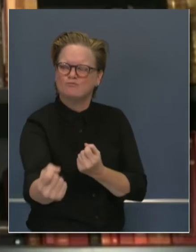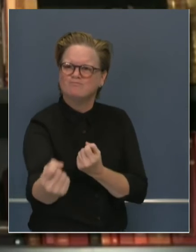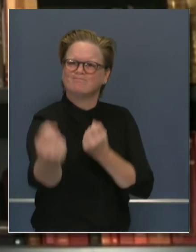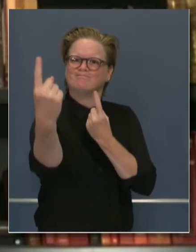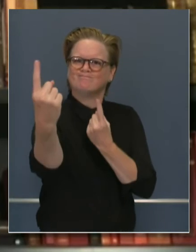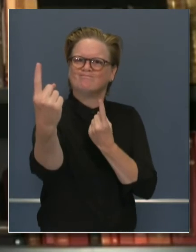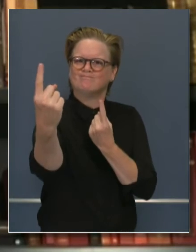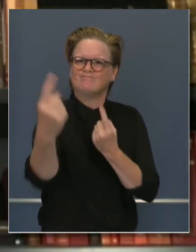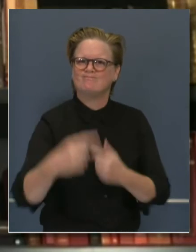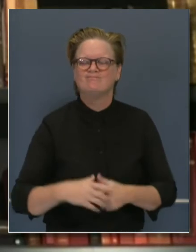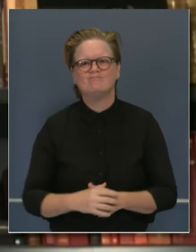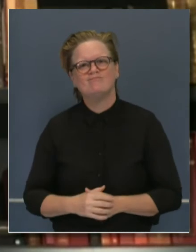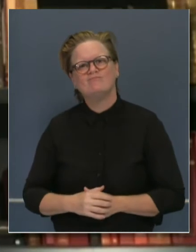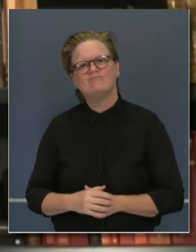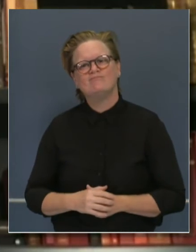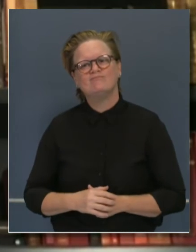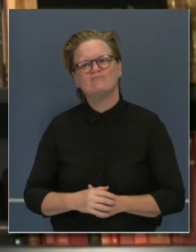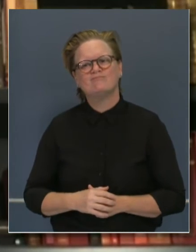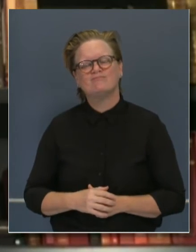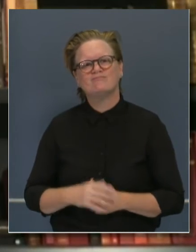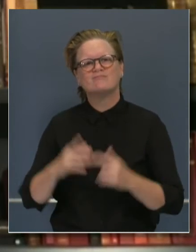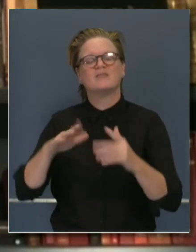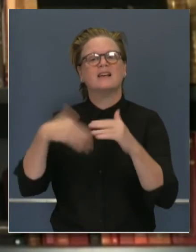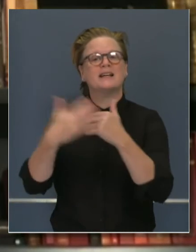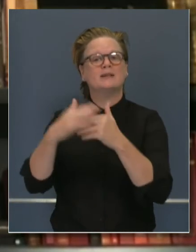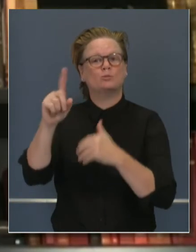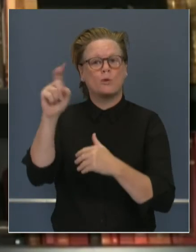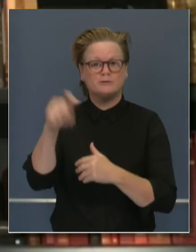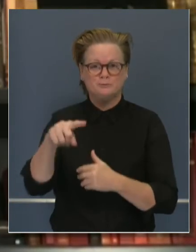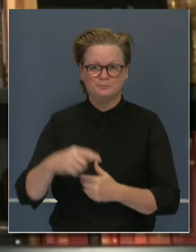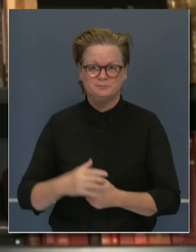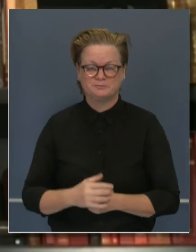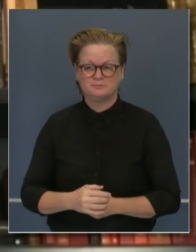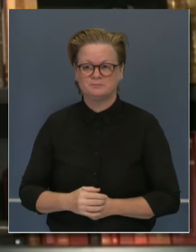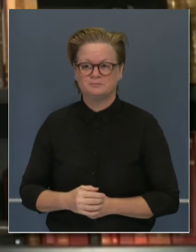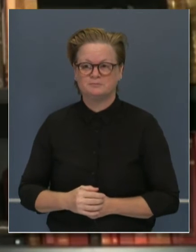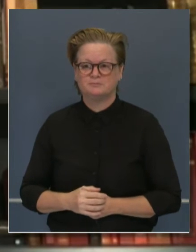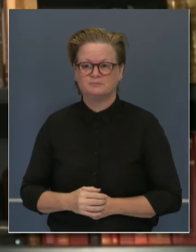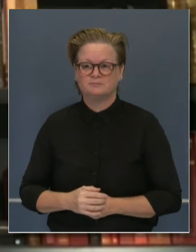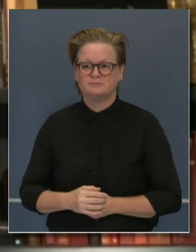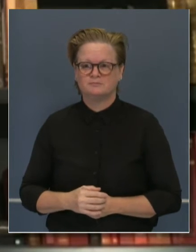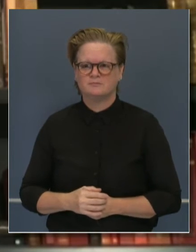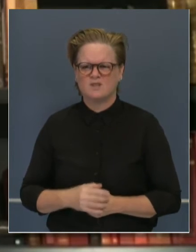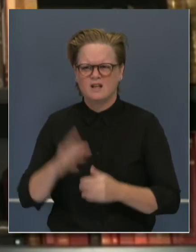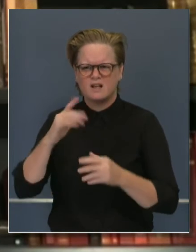John Myers, LA Times. Thank you. Governor, can you hear me clearly before I begin?